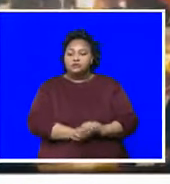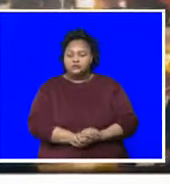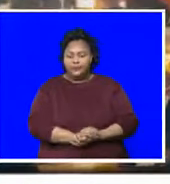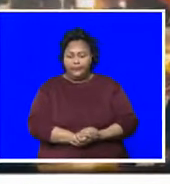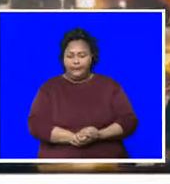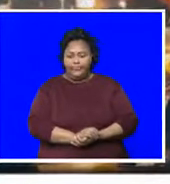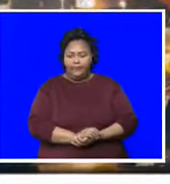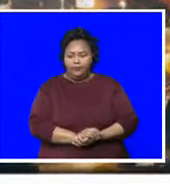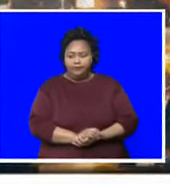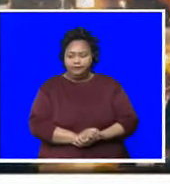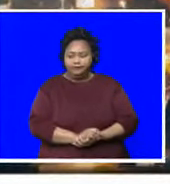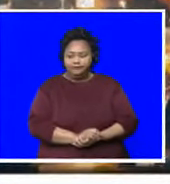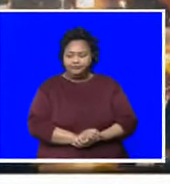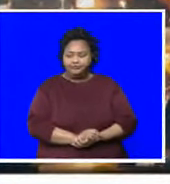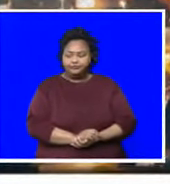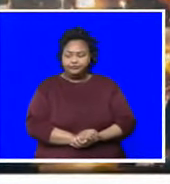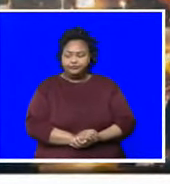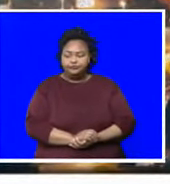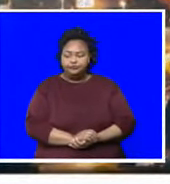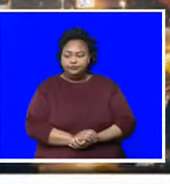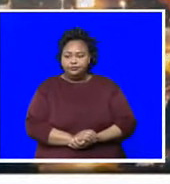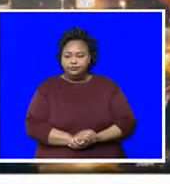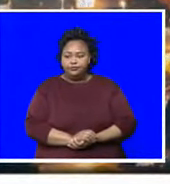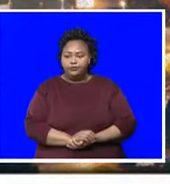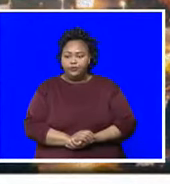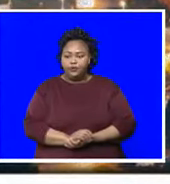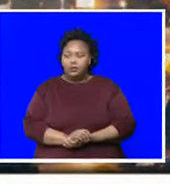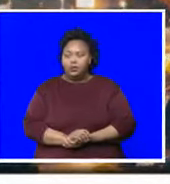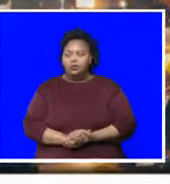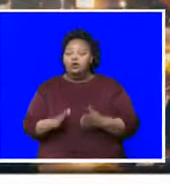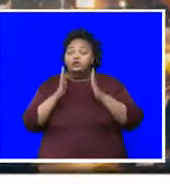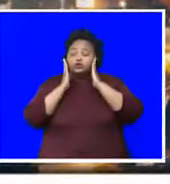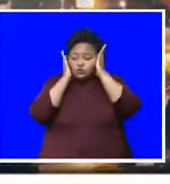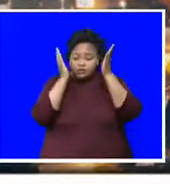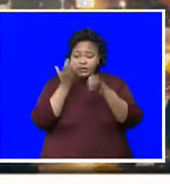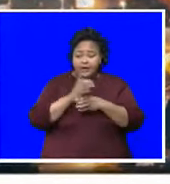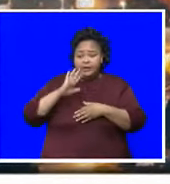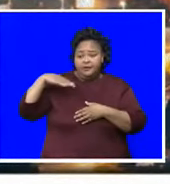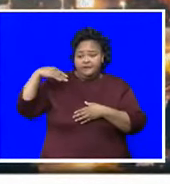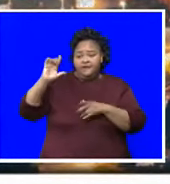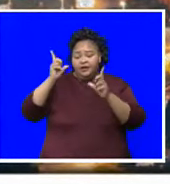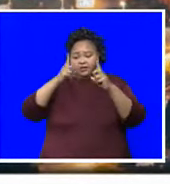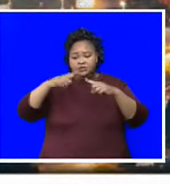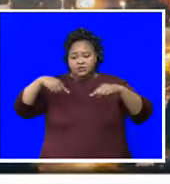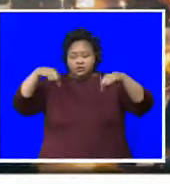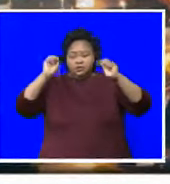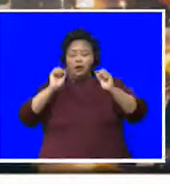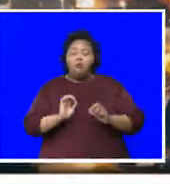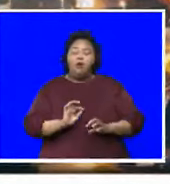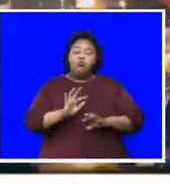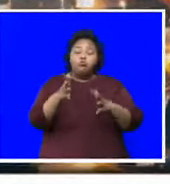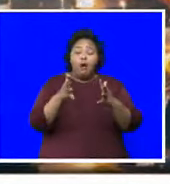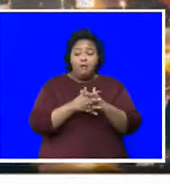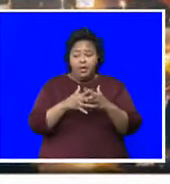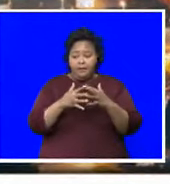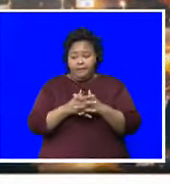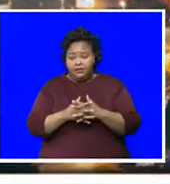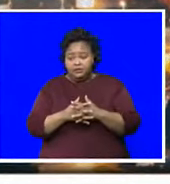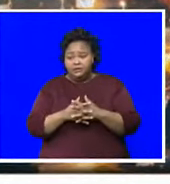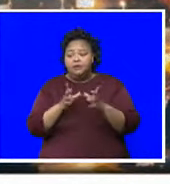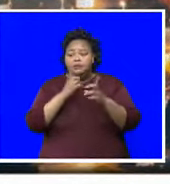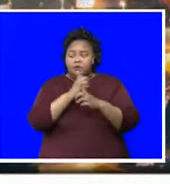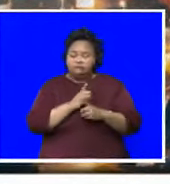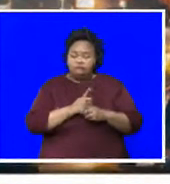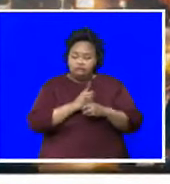Ezulwini. Kingdom of Eswatini, in partnership with the government of Japan, is exploring more ways to assist the Kingdom of Eswatini